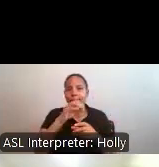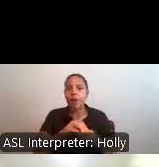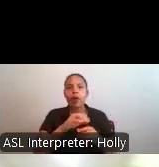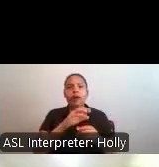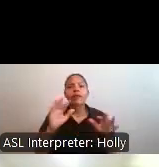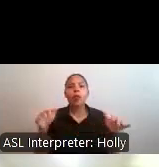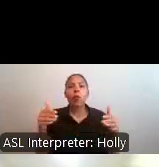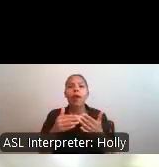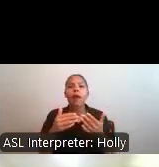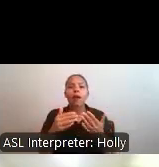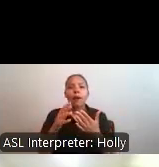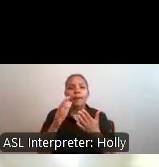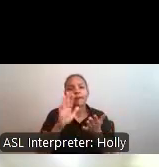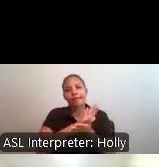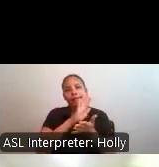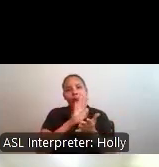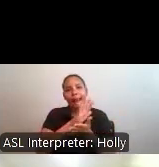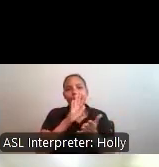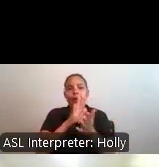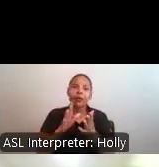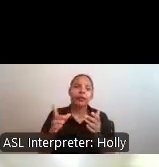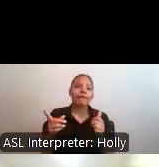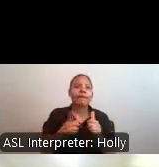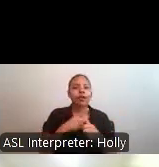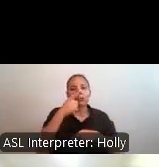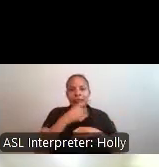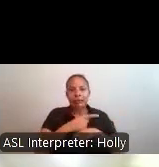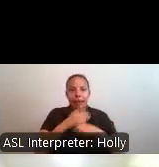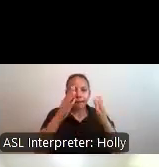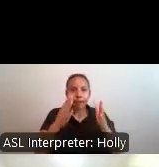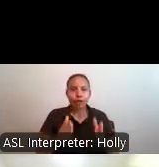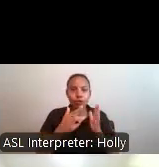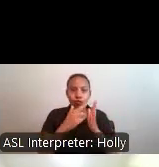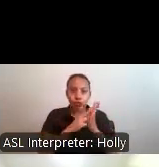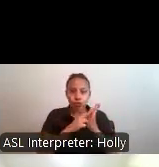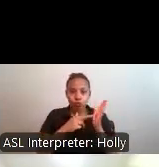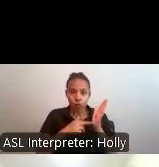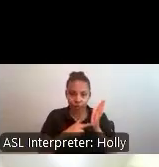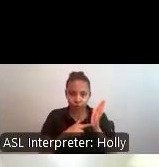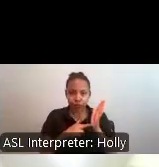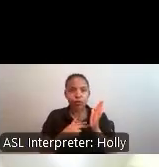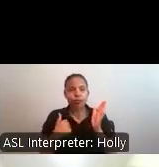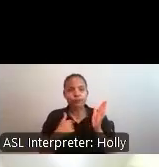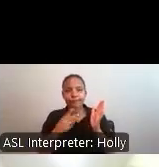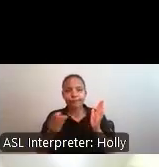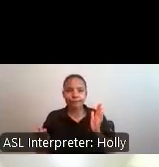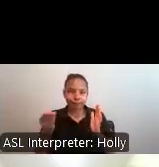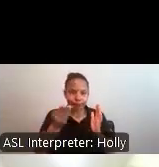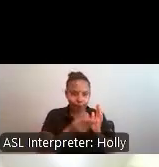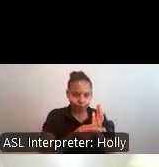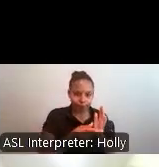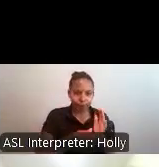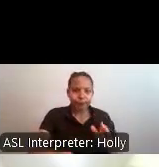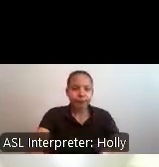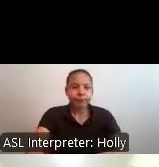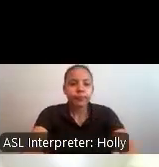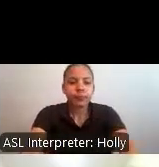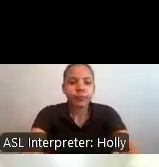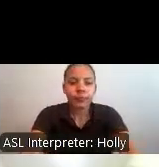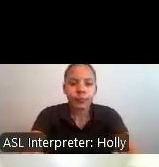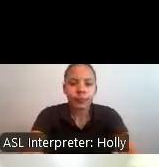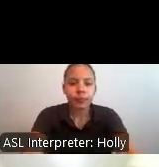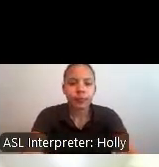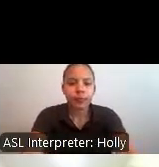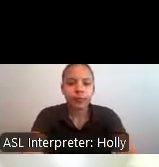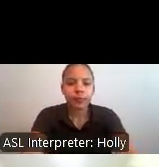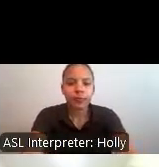first day they register with us, so that it's normalized for anybody coming into our Career Center and can request that accommodation.